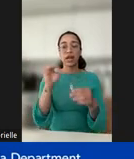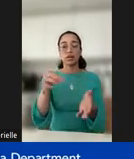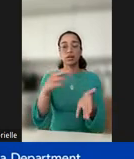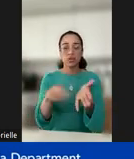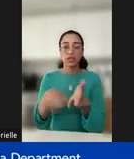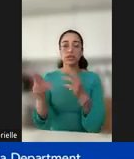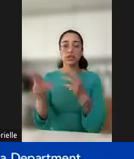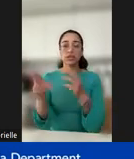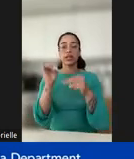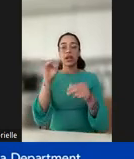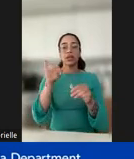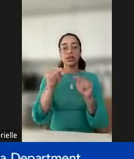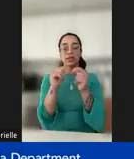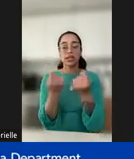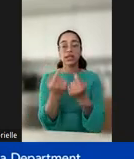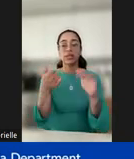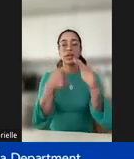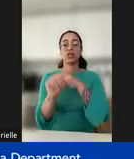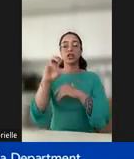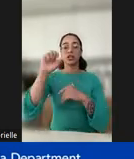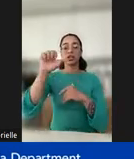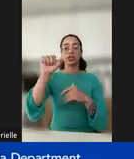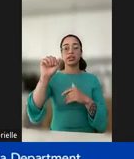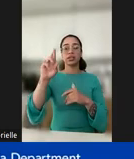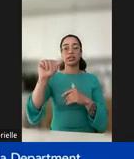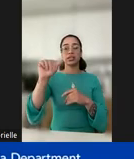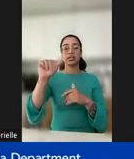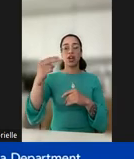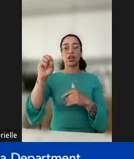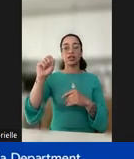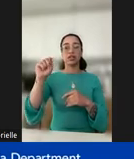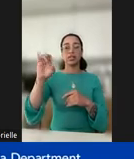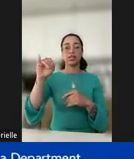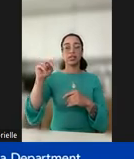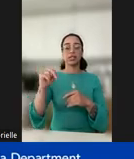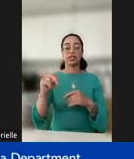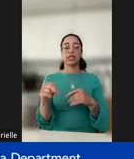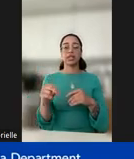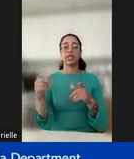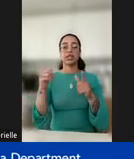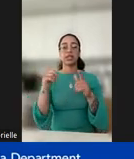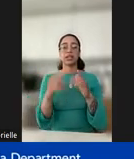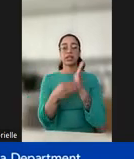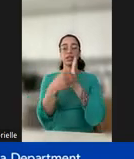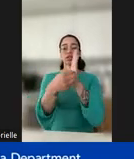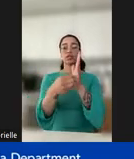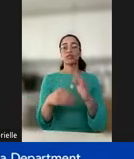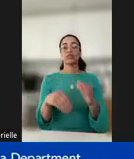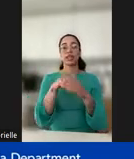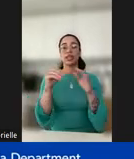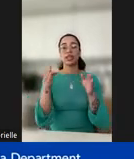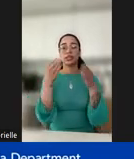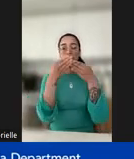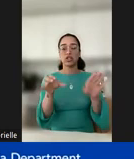this team under Sarah Steenhausen's leadership in the Division of Policy, Research, and Equity. So